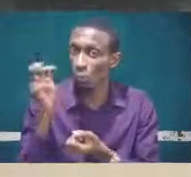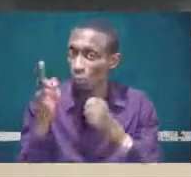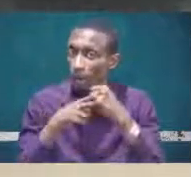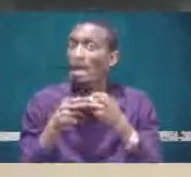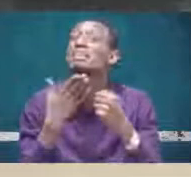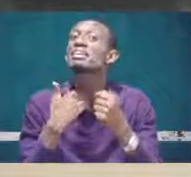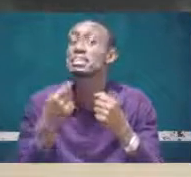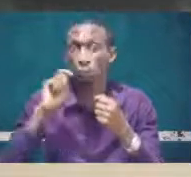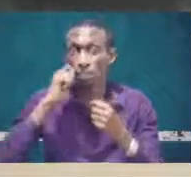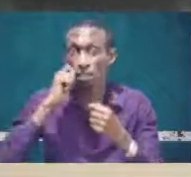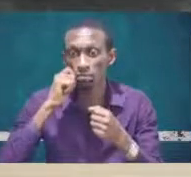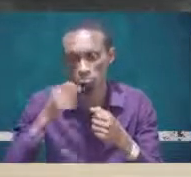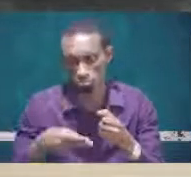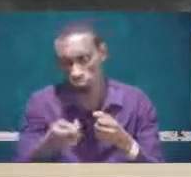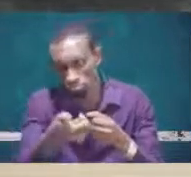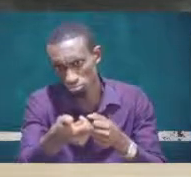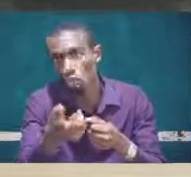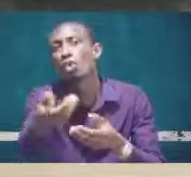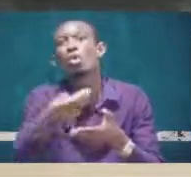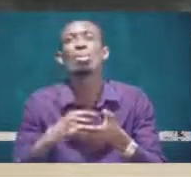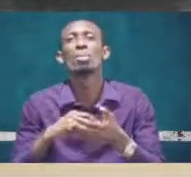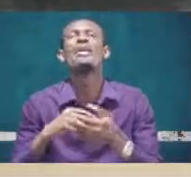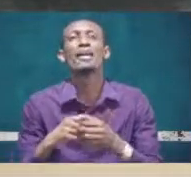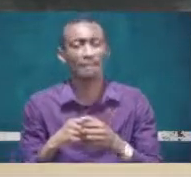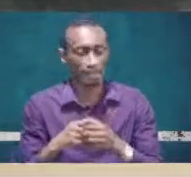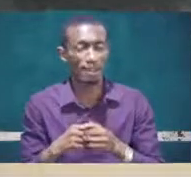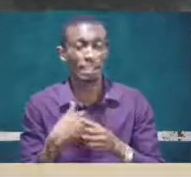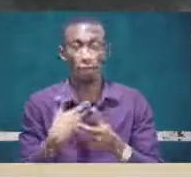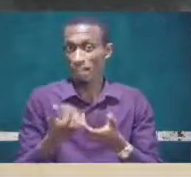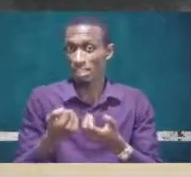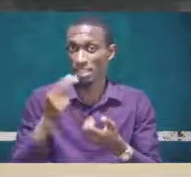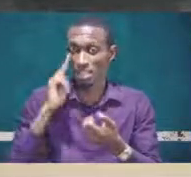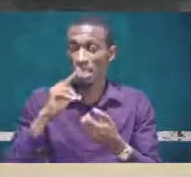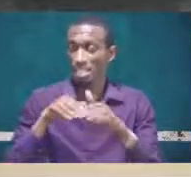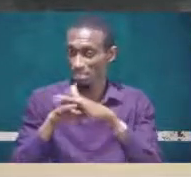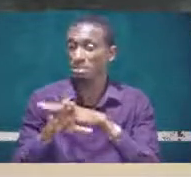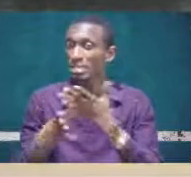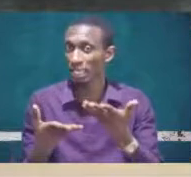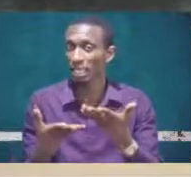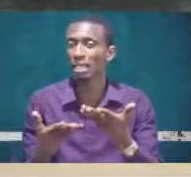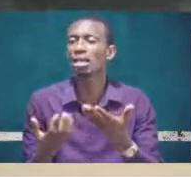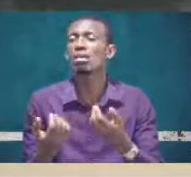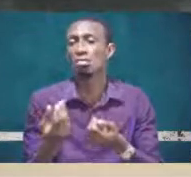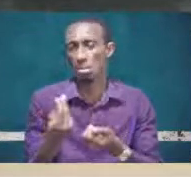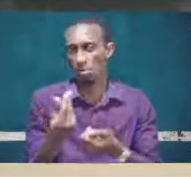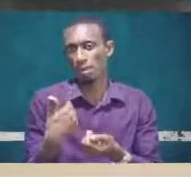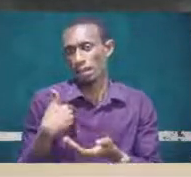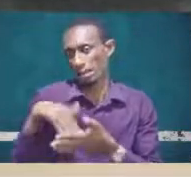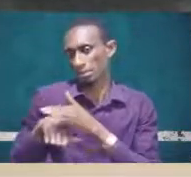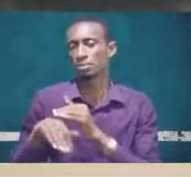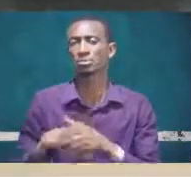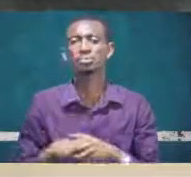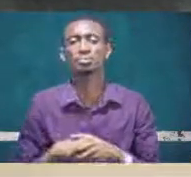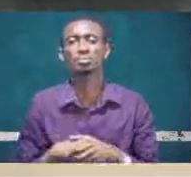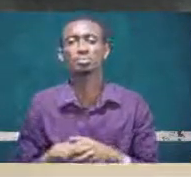commodities can be stored in form of money, can be kept in form of money. A standard of deferred payment. Money acts